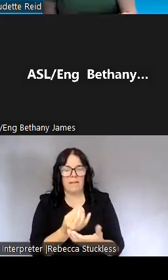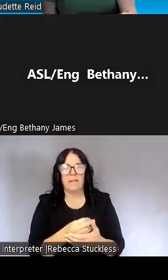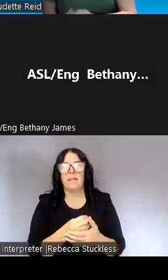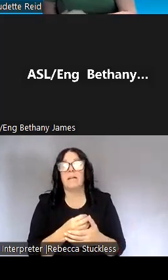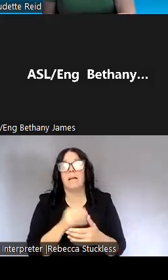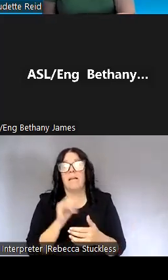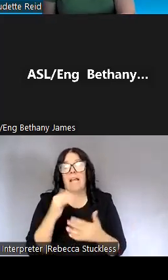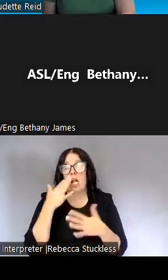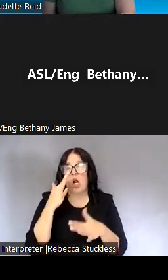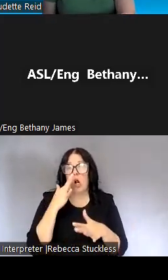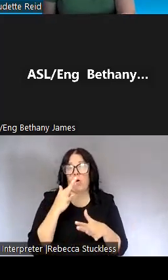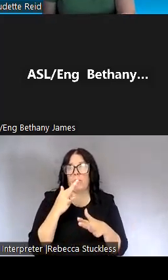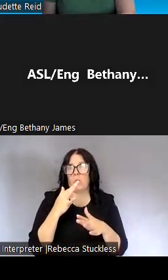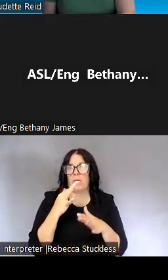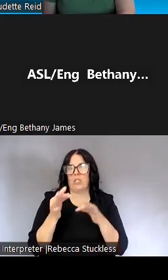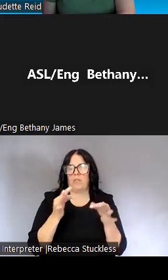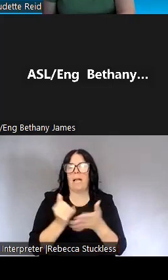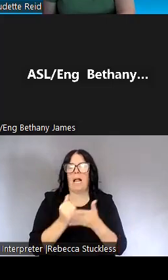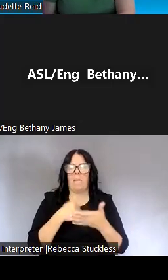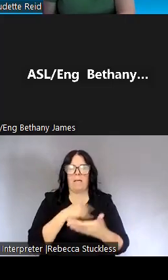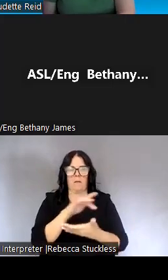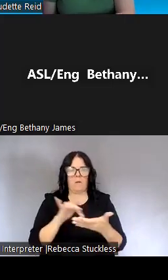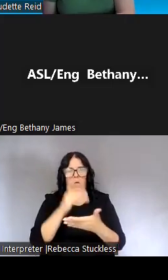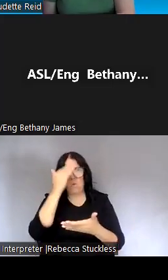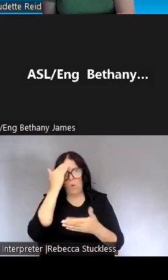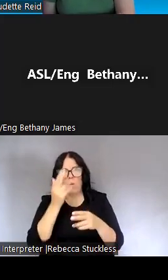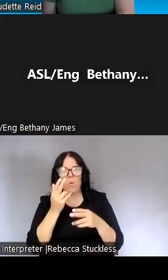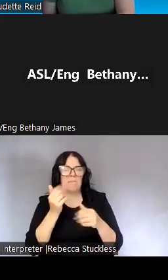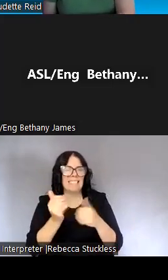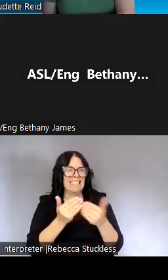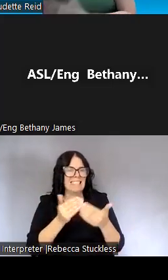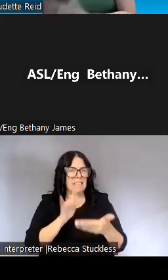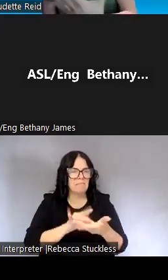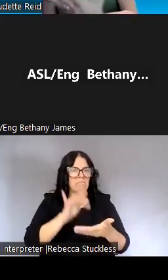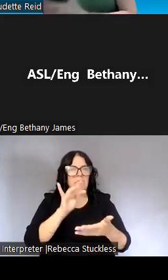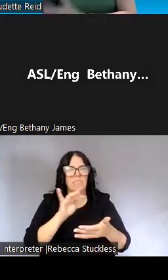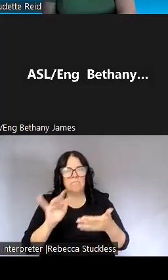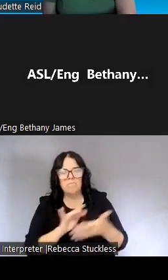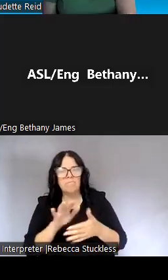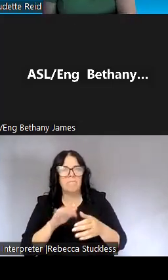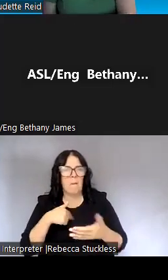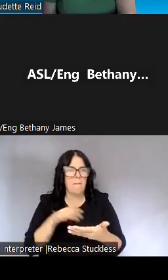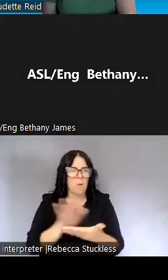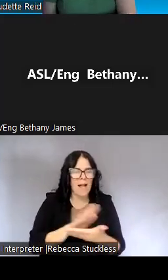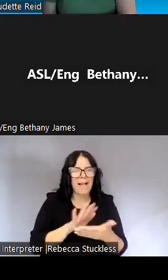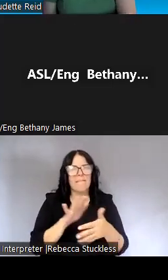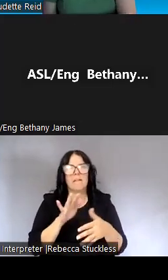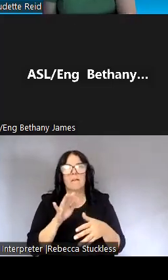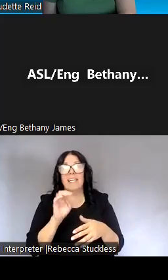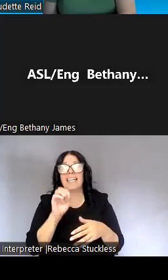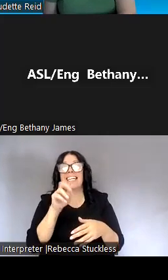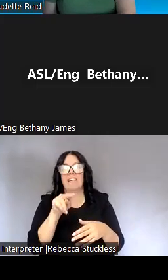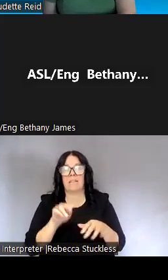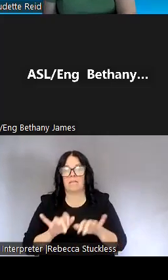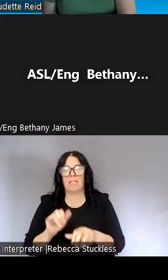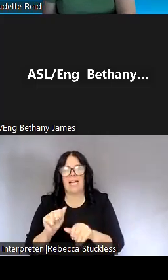to easily navigate your screen through simple gestures or the touch screen or even a Bluetooth